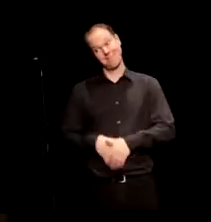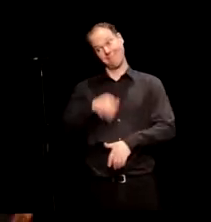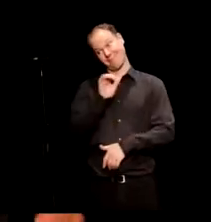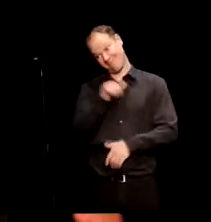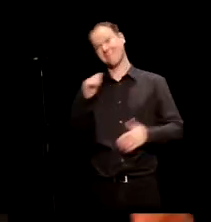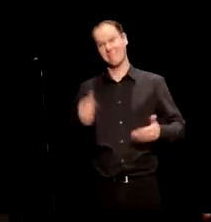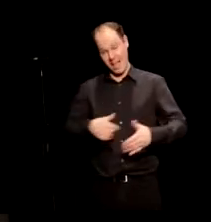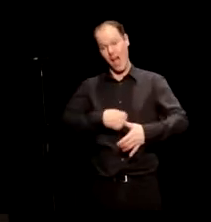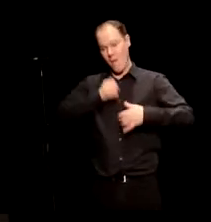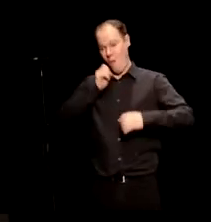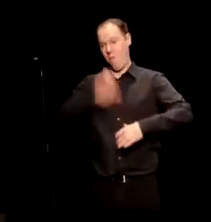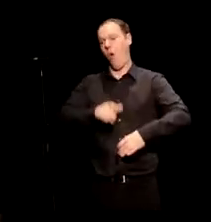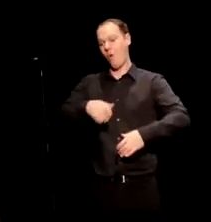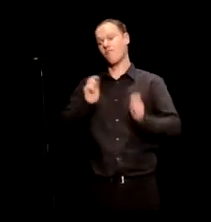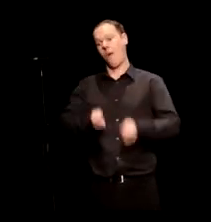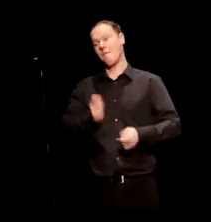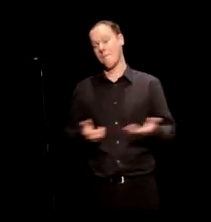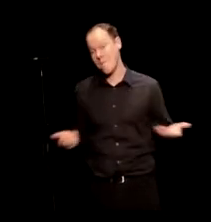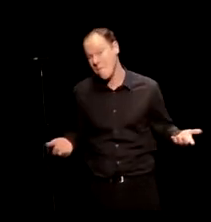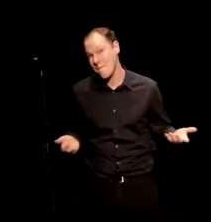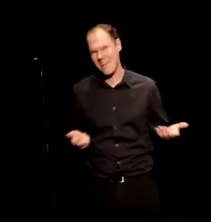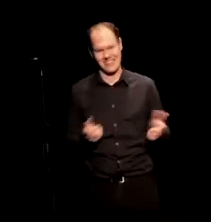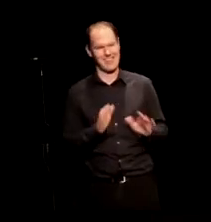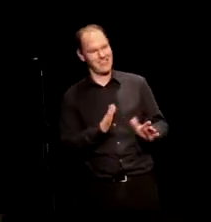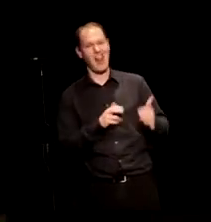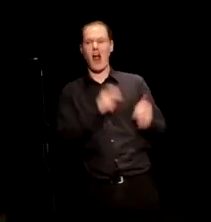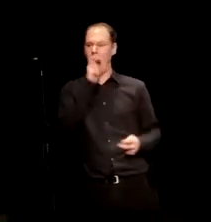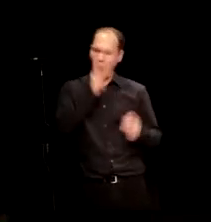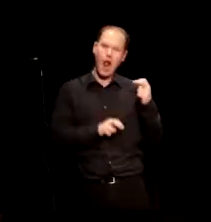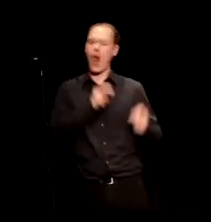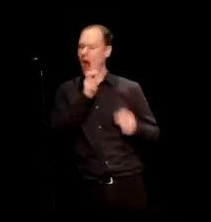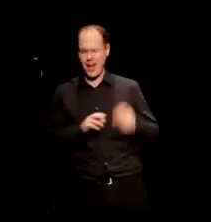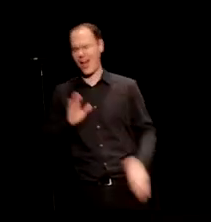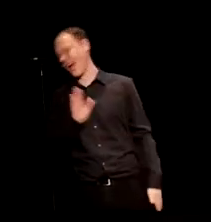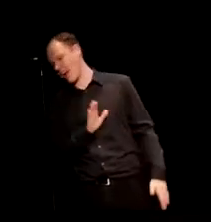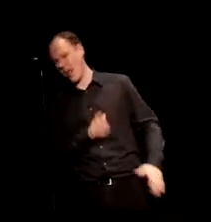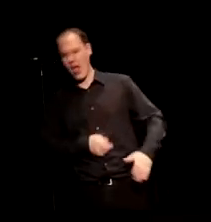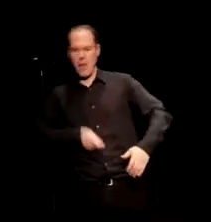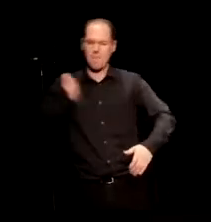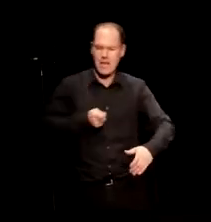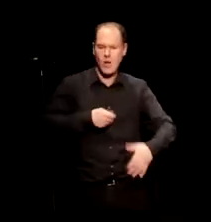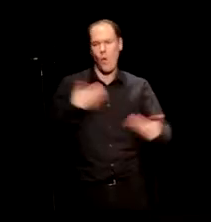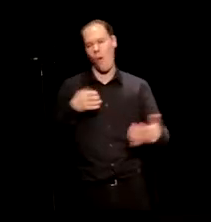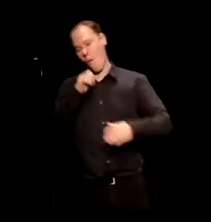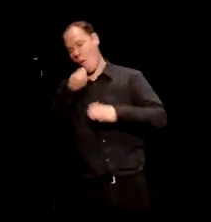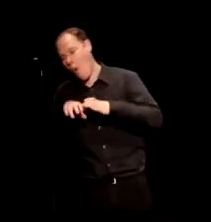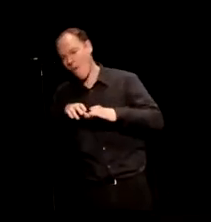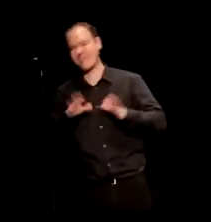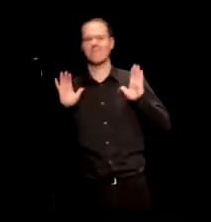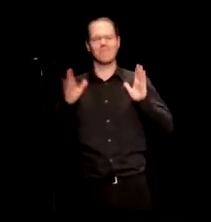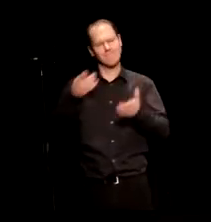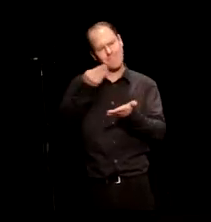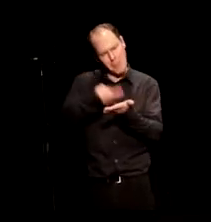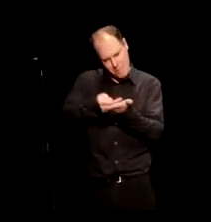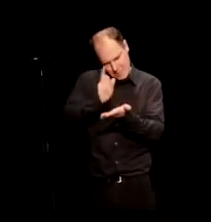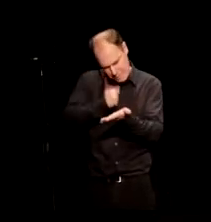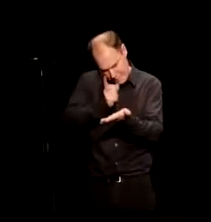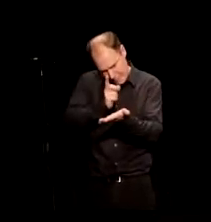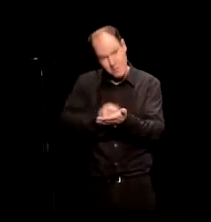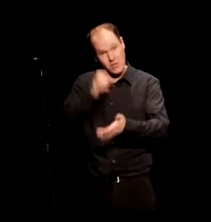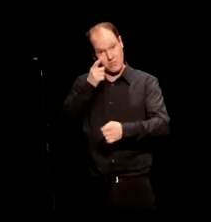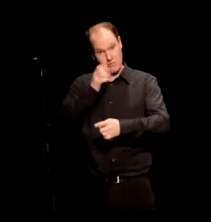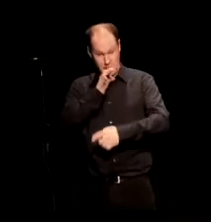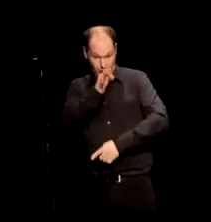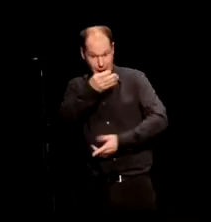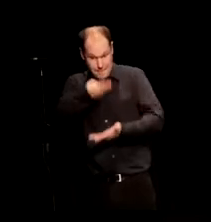Yes, I blow this drum. Well, we won't argue whether you beat or blow the drum. The financial question interests me more than